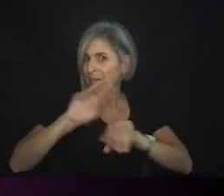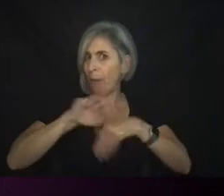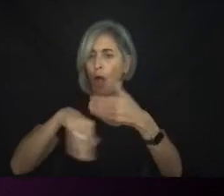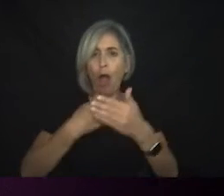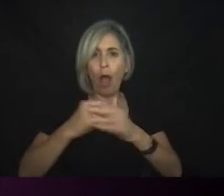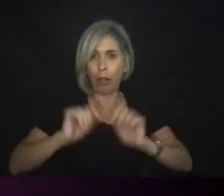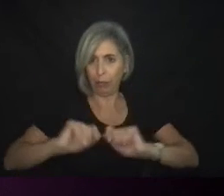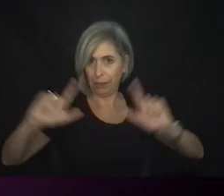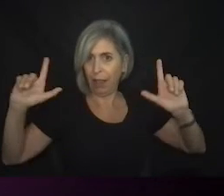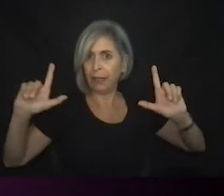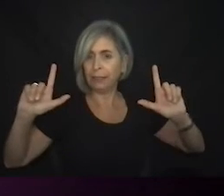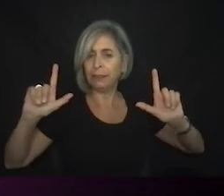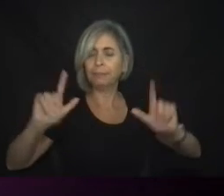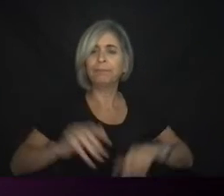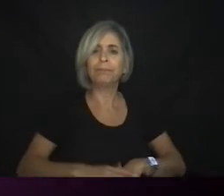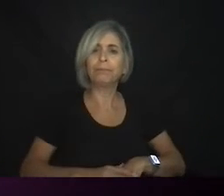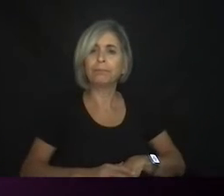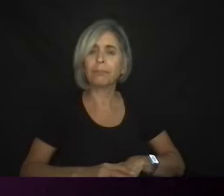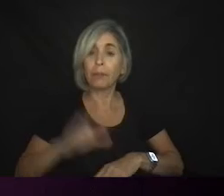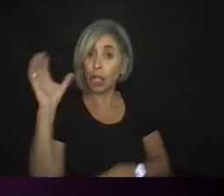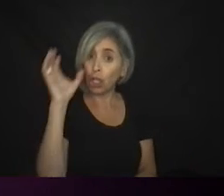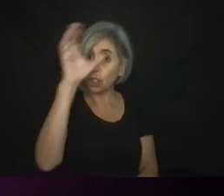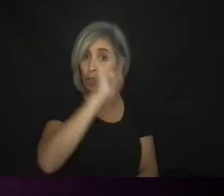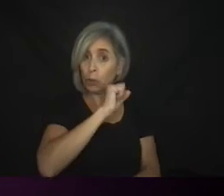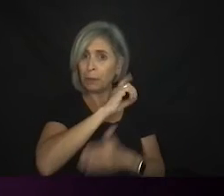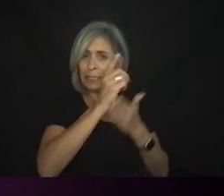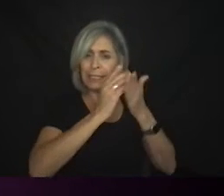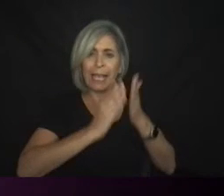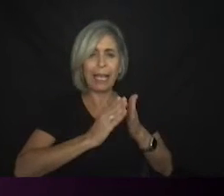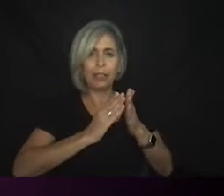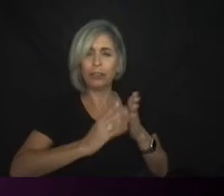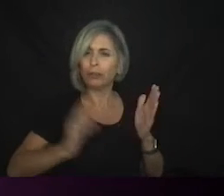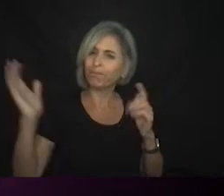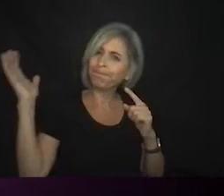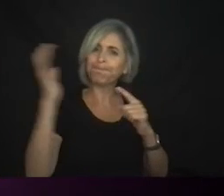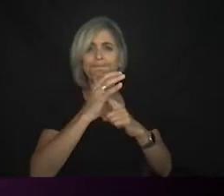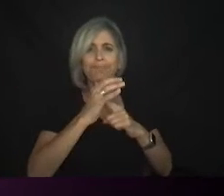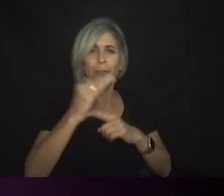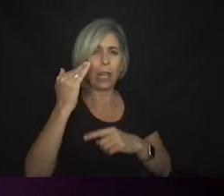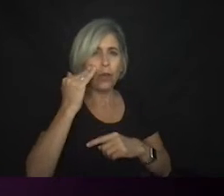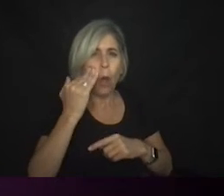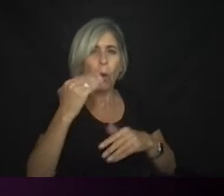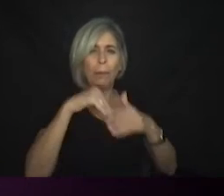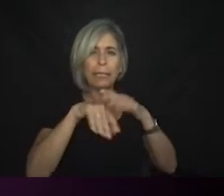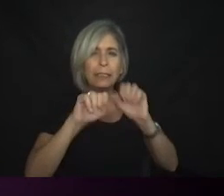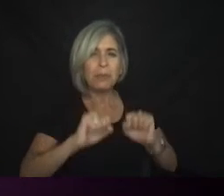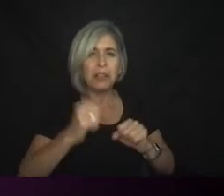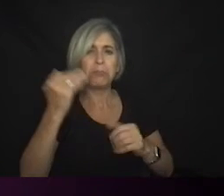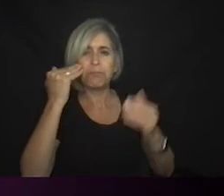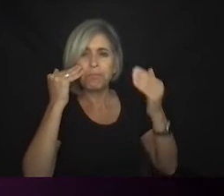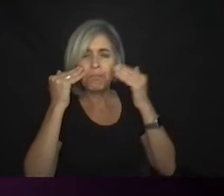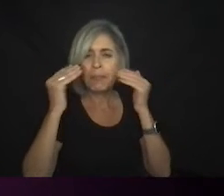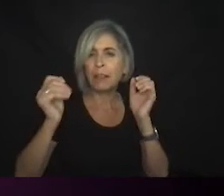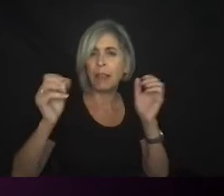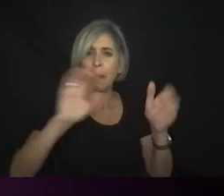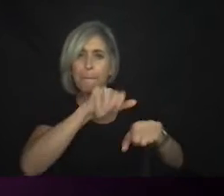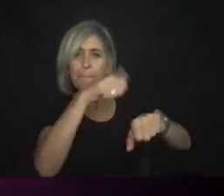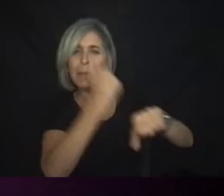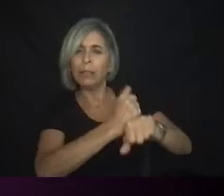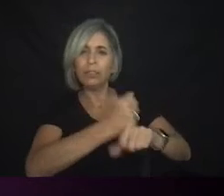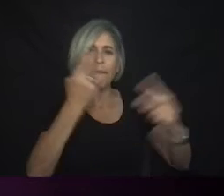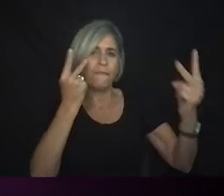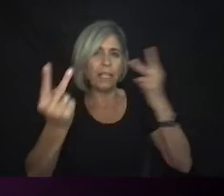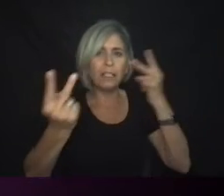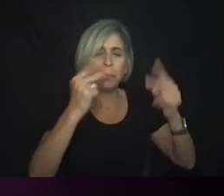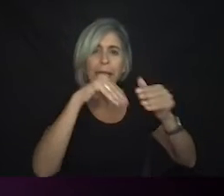So assuming that our designers are on top of their accessibility game and they've built this great visually accessible